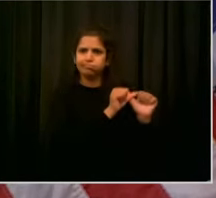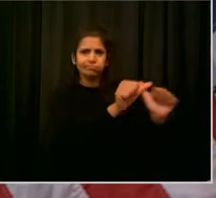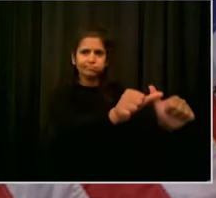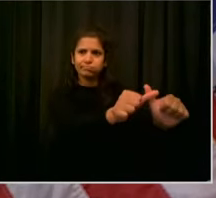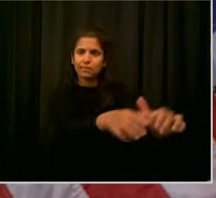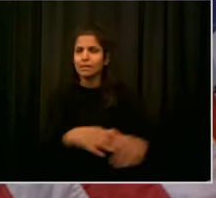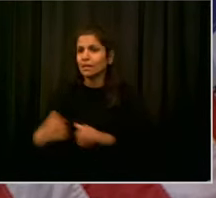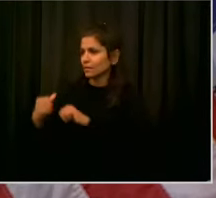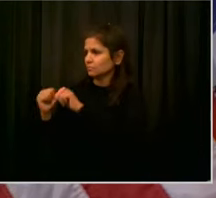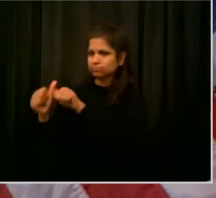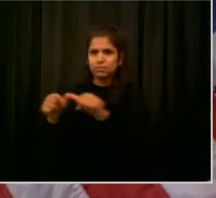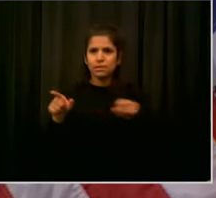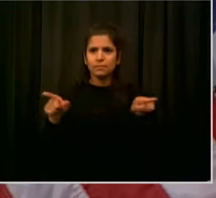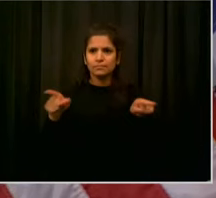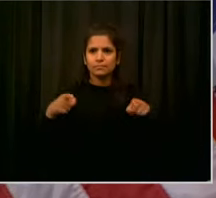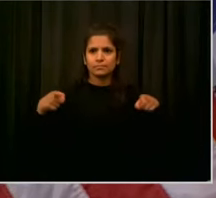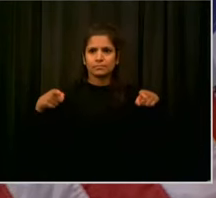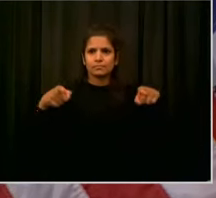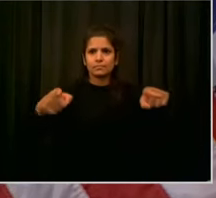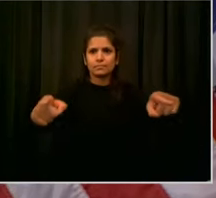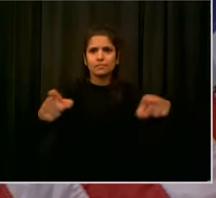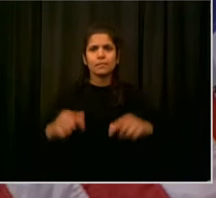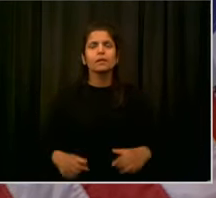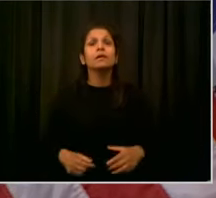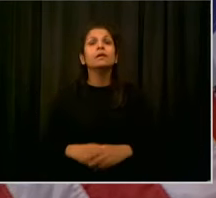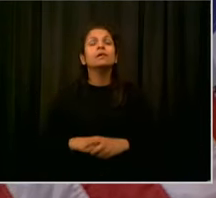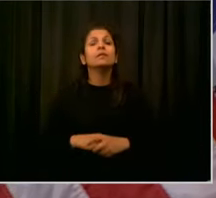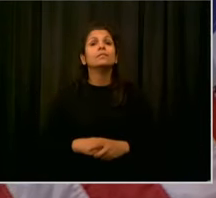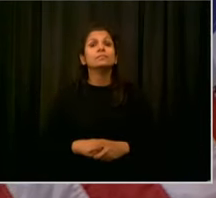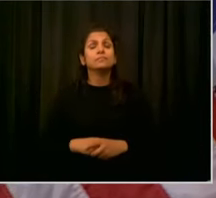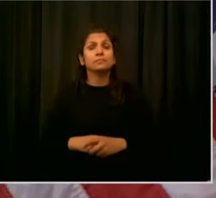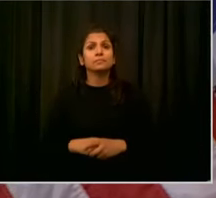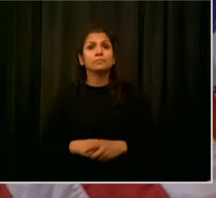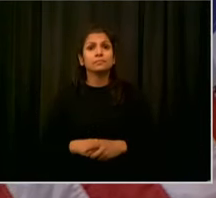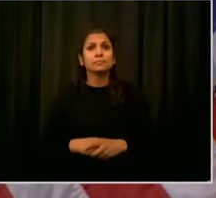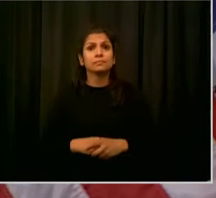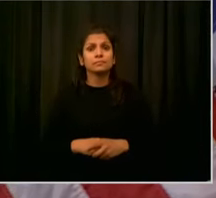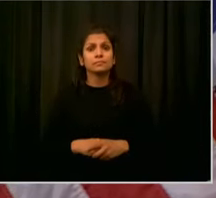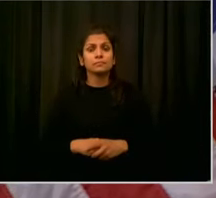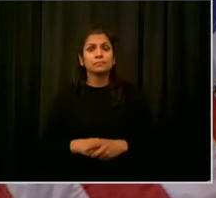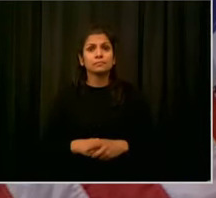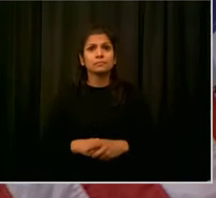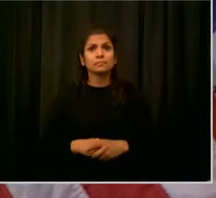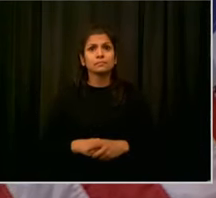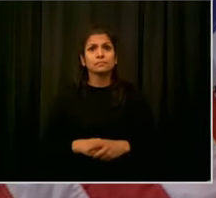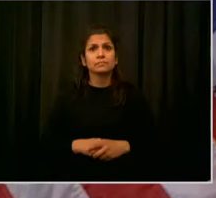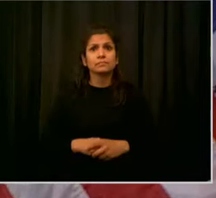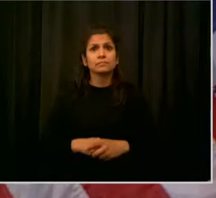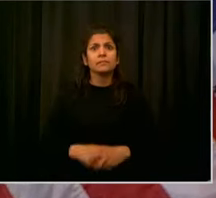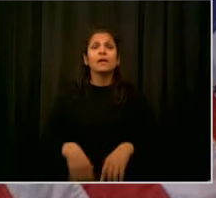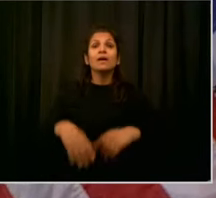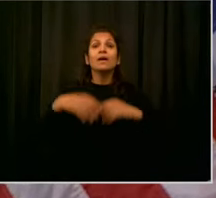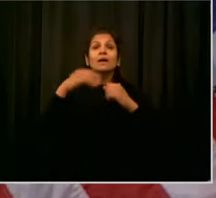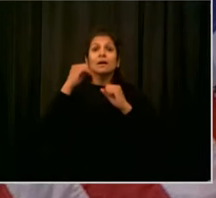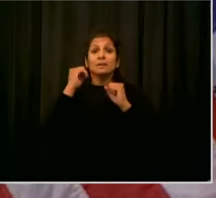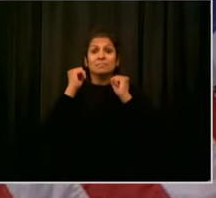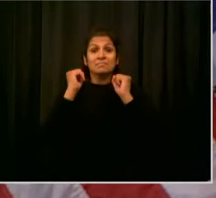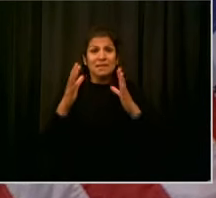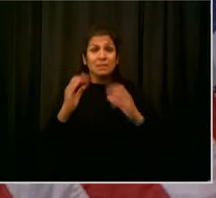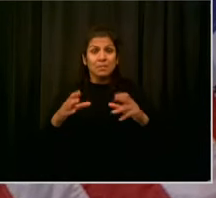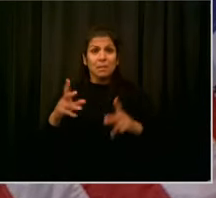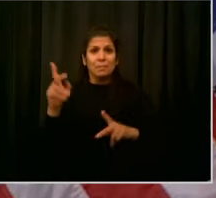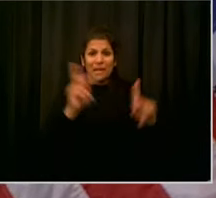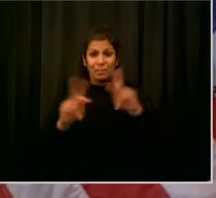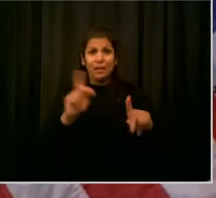servants. Their contribution is often forgotten, and it shouldn't be, because they helped set us on the path to becoming the